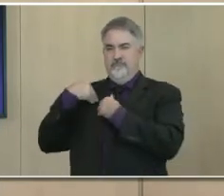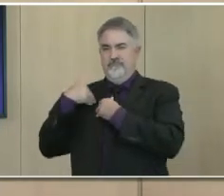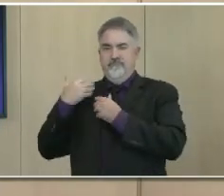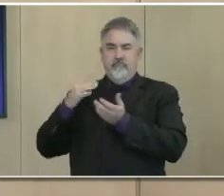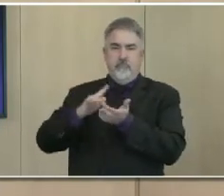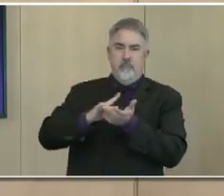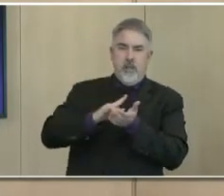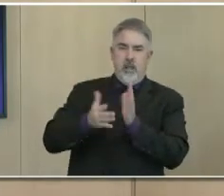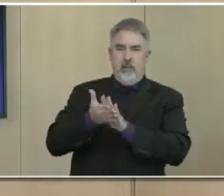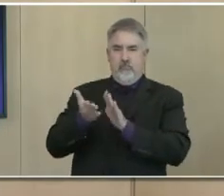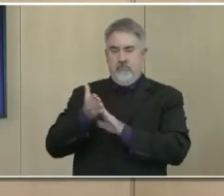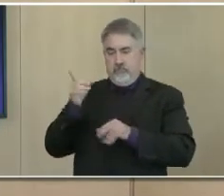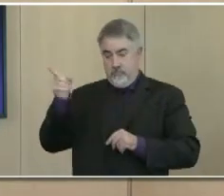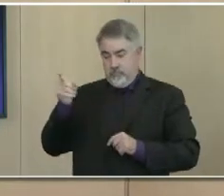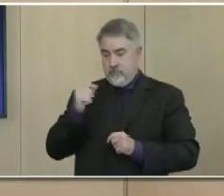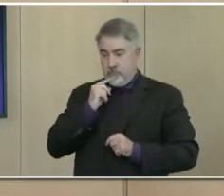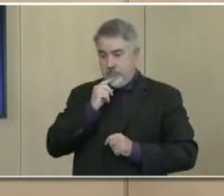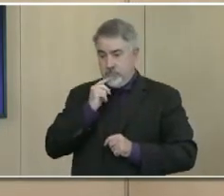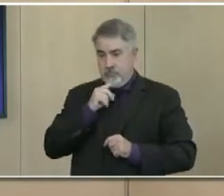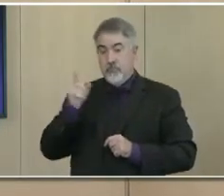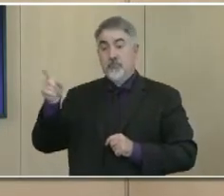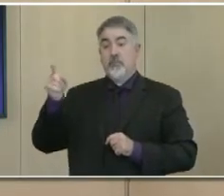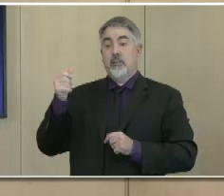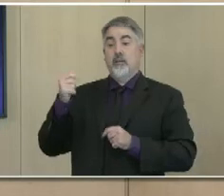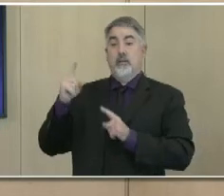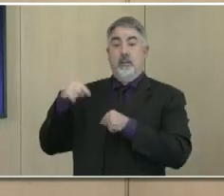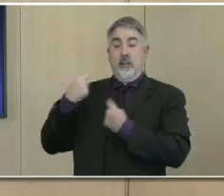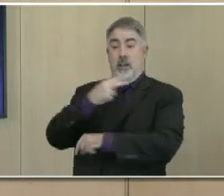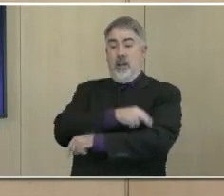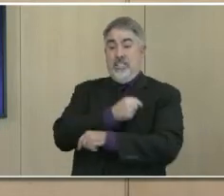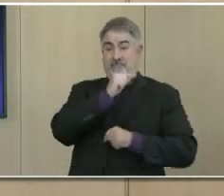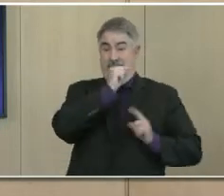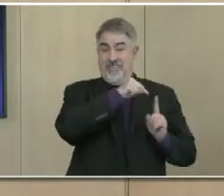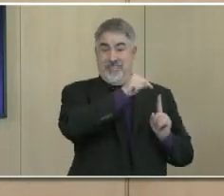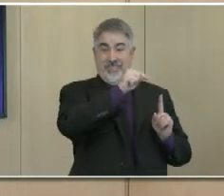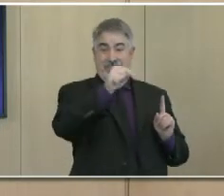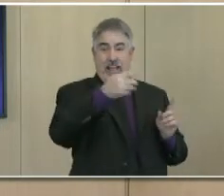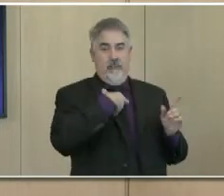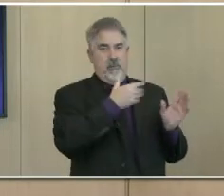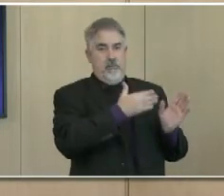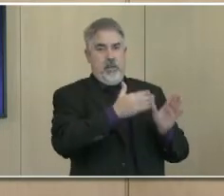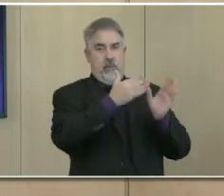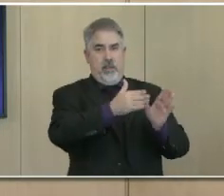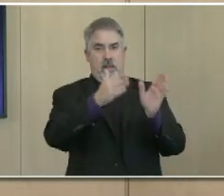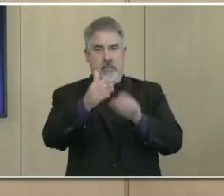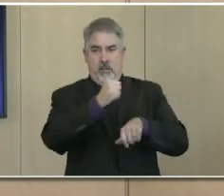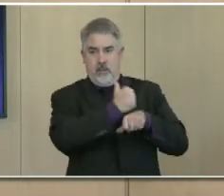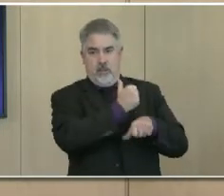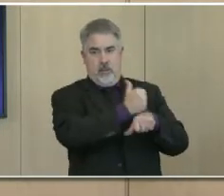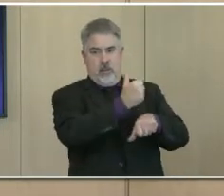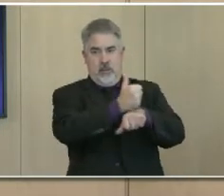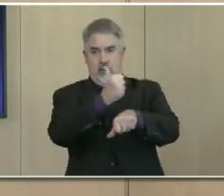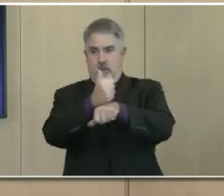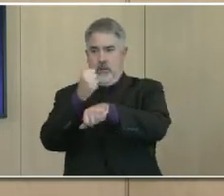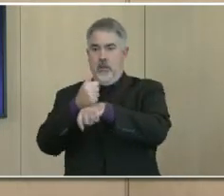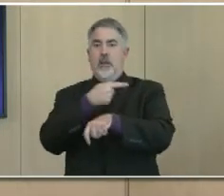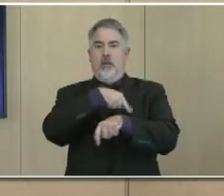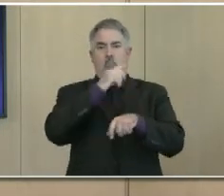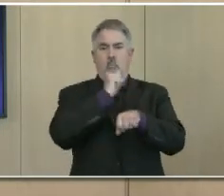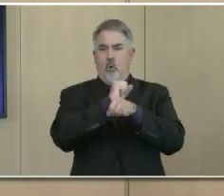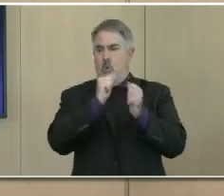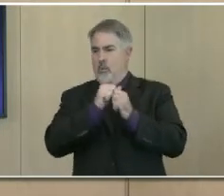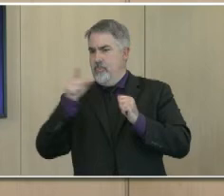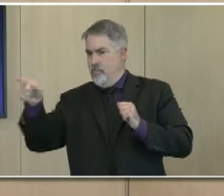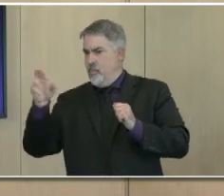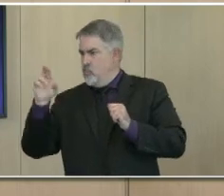many healthcare workers, the supplies that they will need, and they work very closely with Robert Seals, who's with our County of